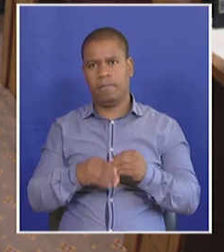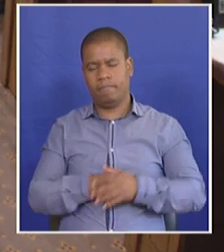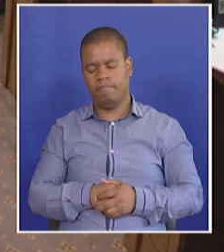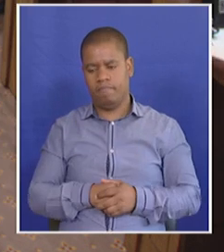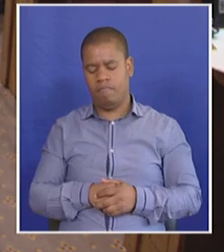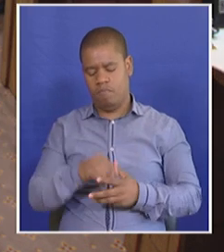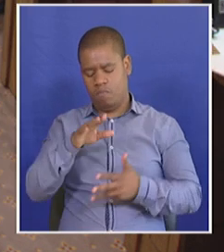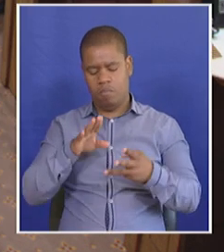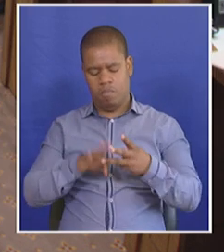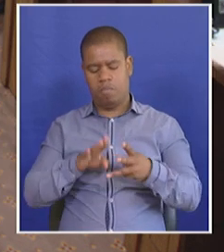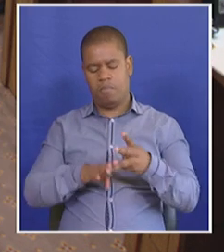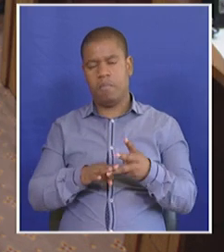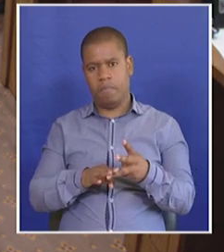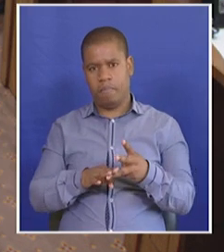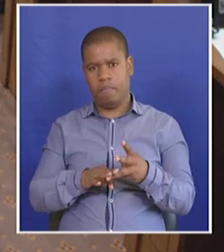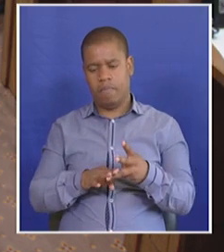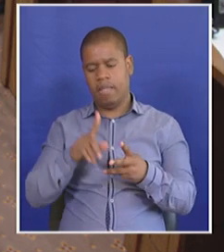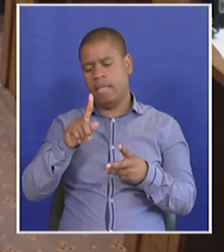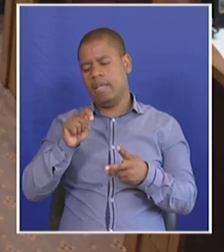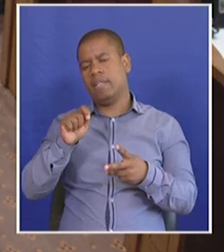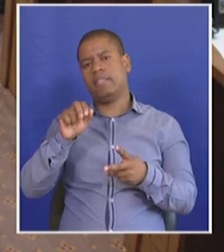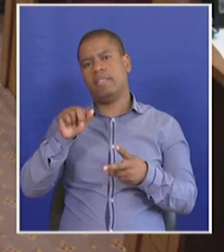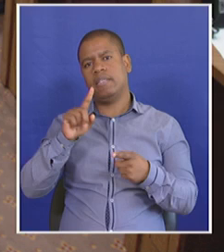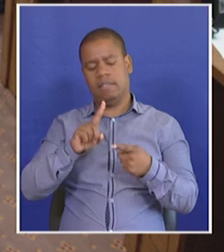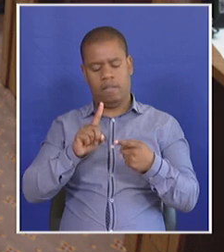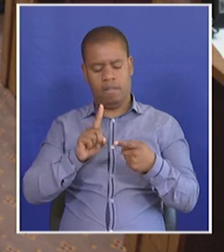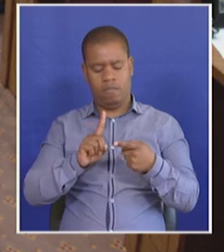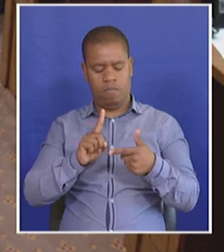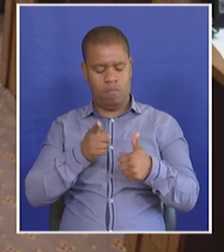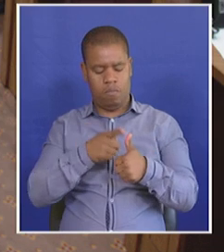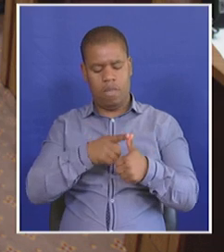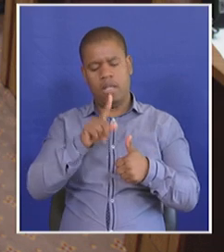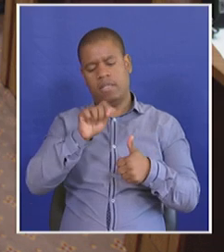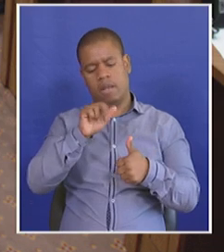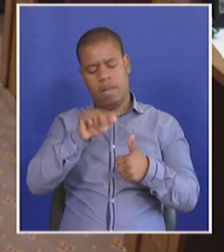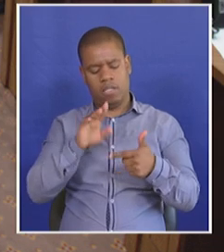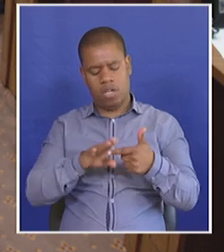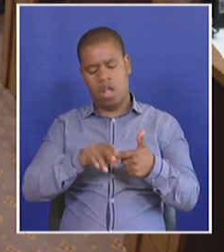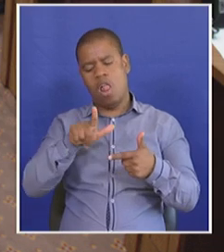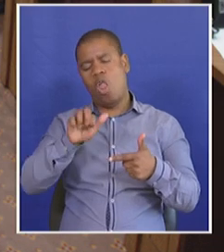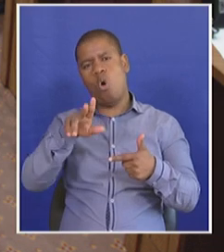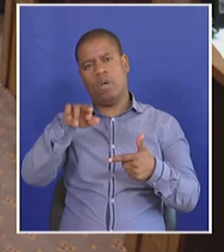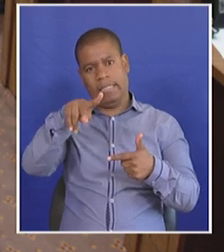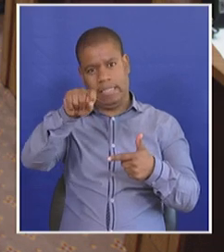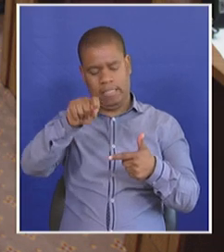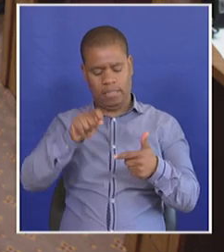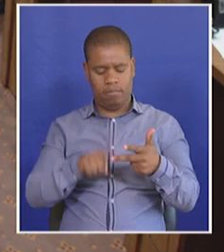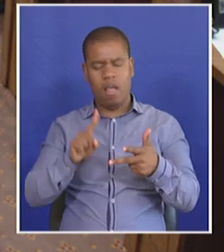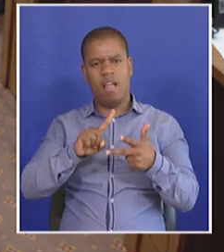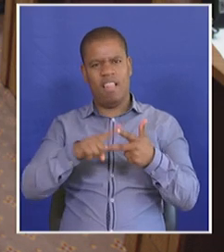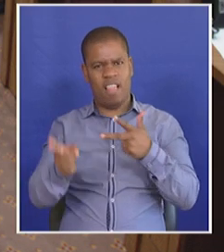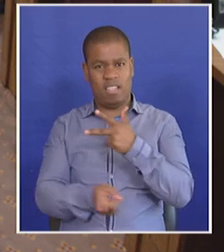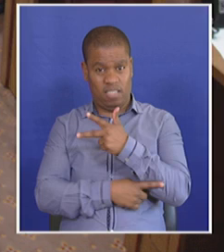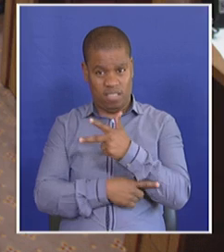Terblanche? Any other member? Honorable Lund? Any other? The last